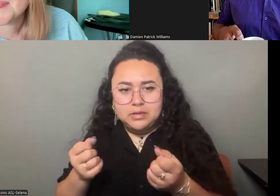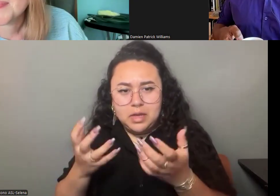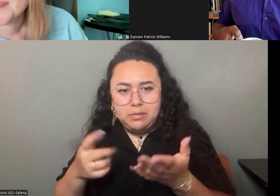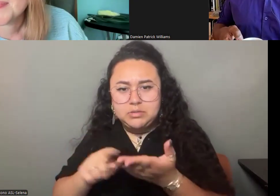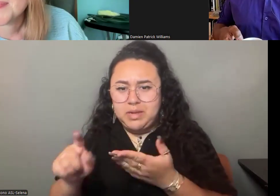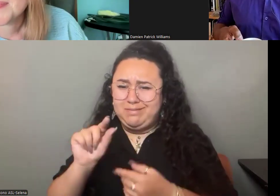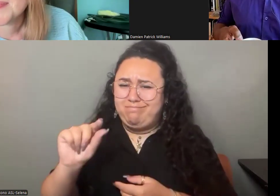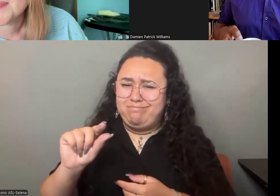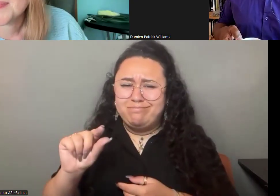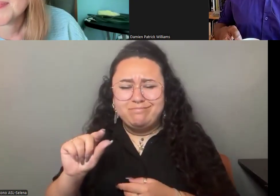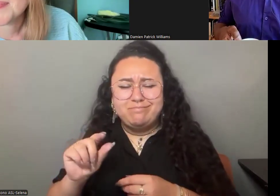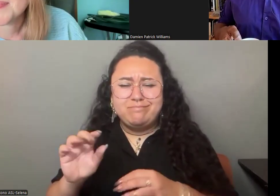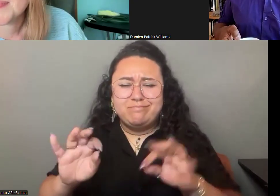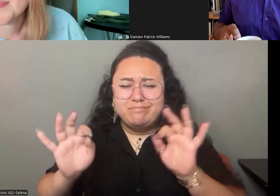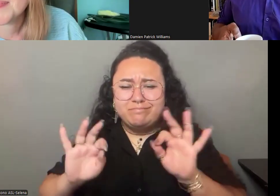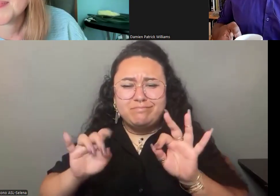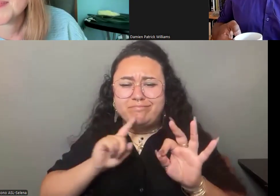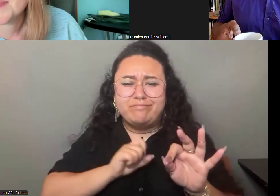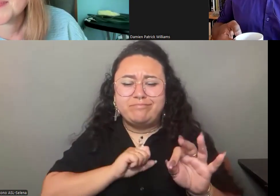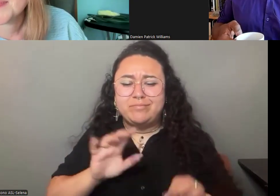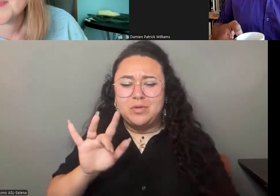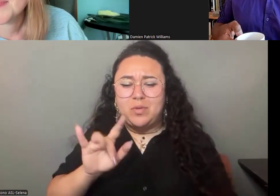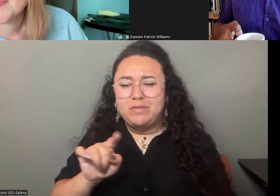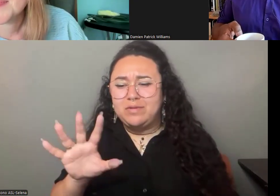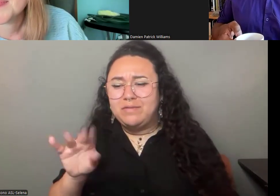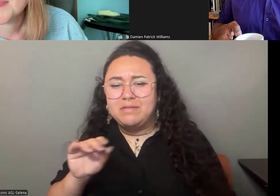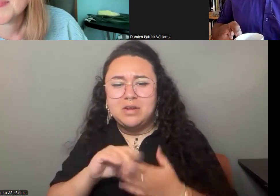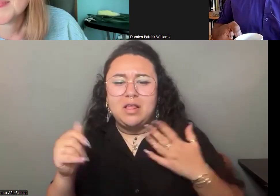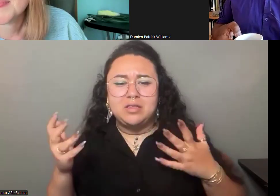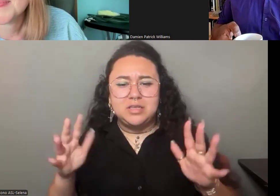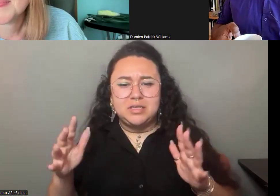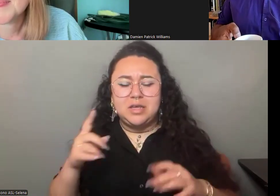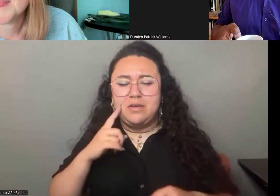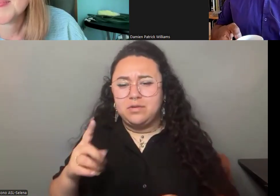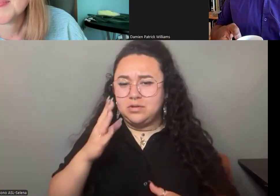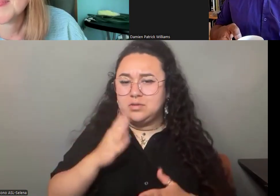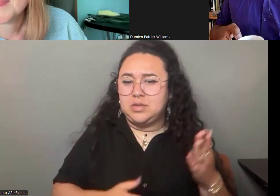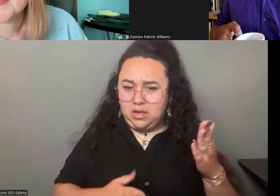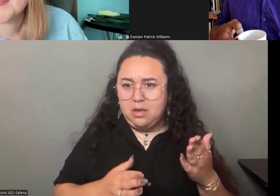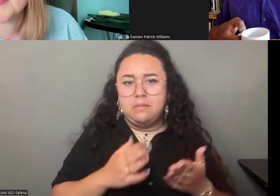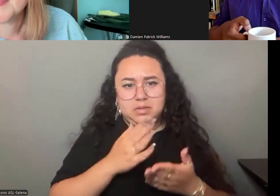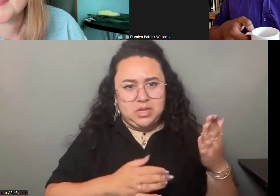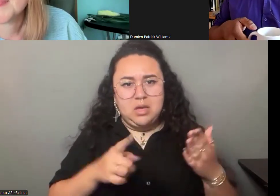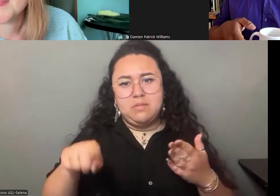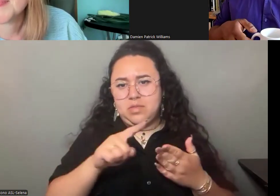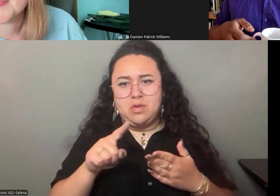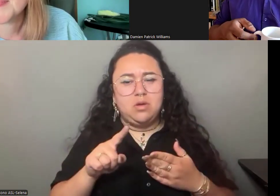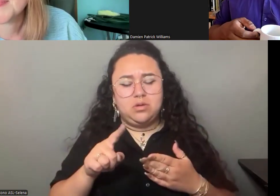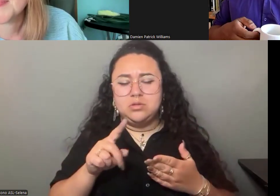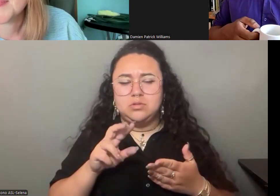be in the maybe 25 to $50 range for some of these runs, right? And